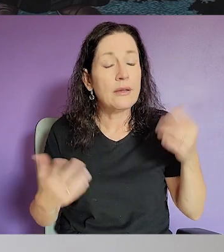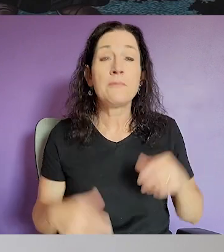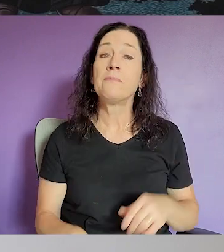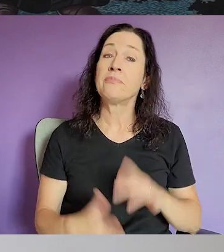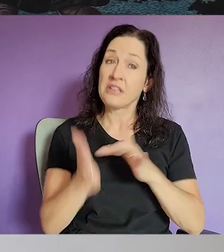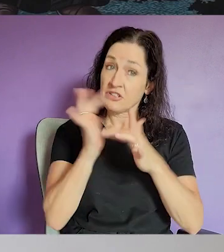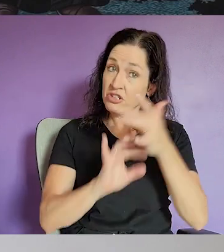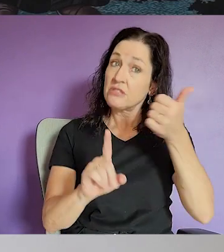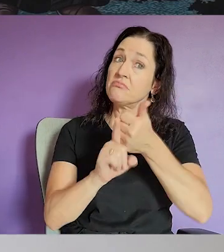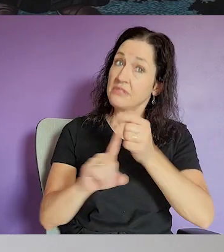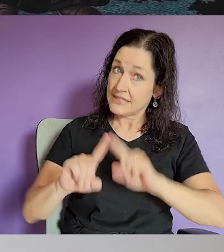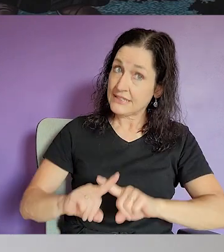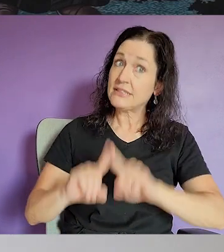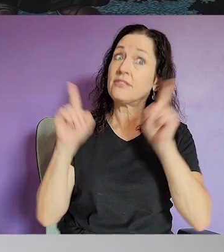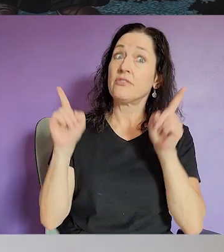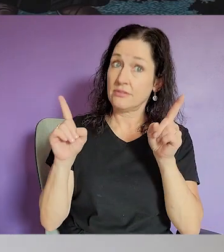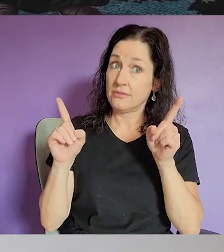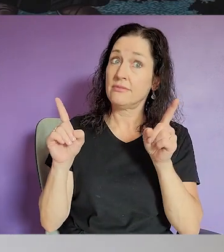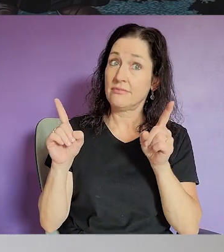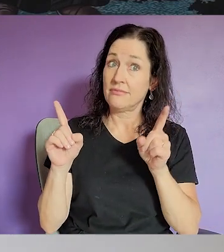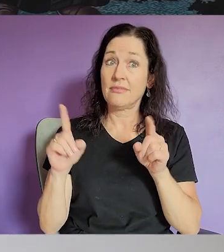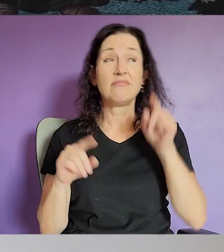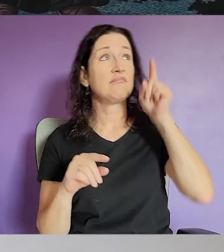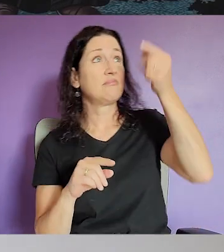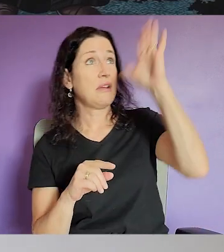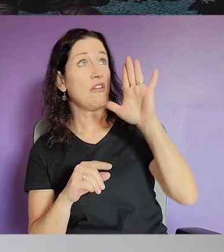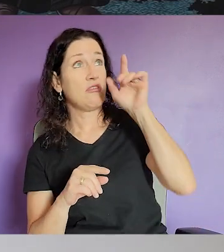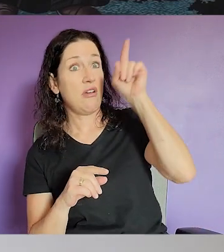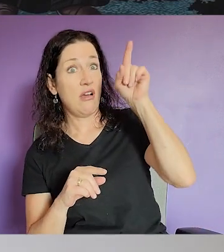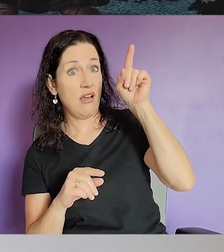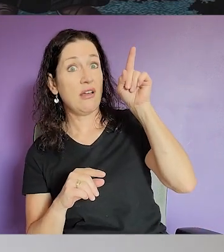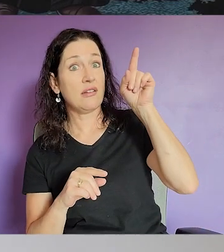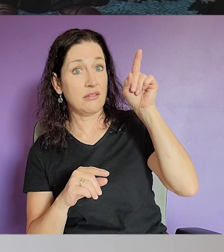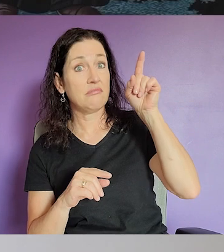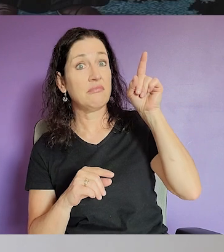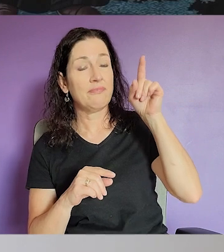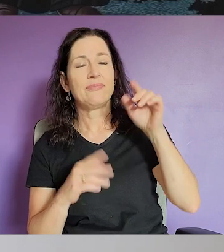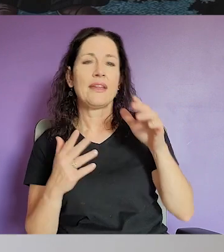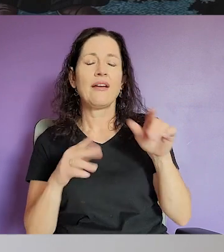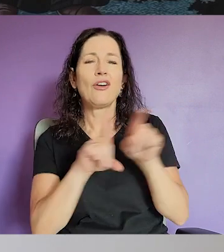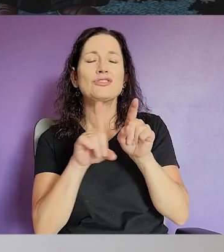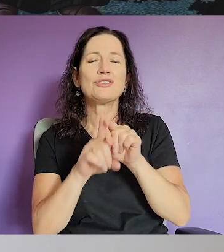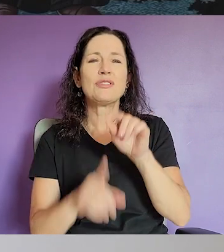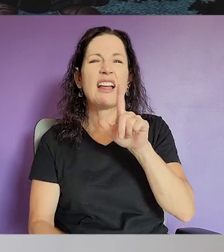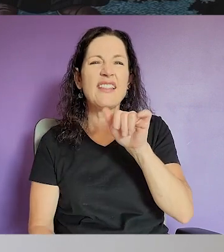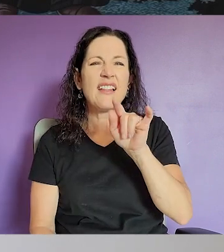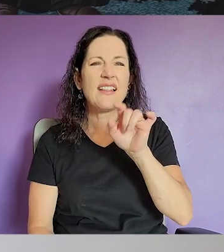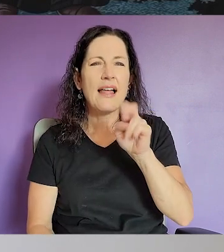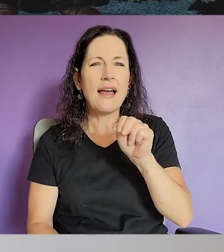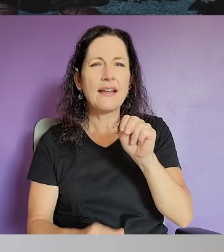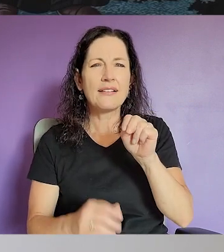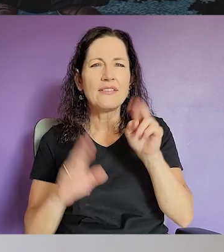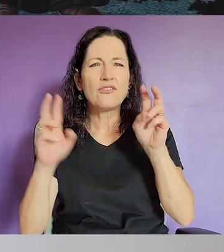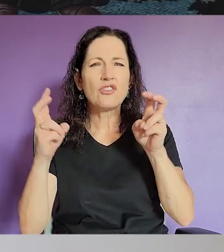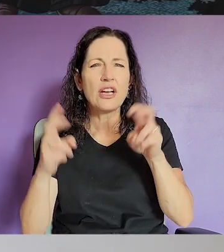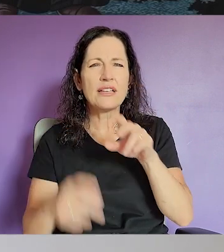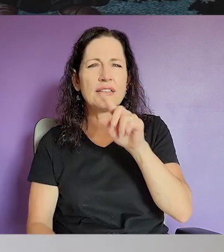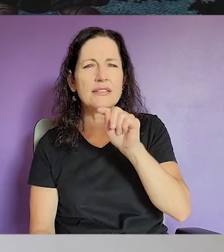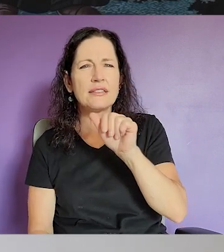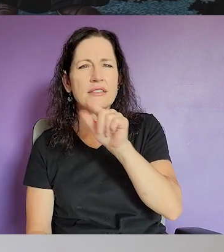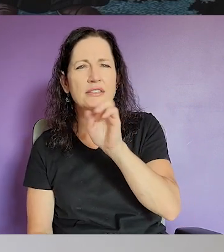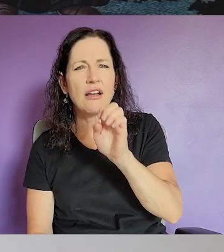Jesus was very different. And the God we deal with, there's a Latin phrase, taliter,